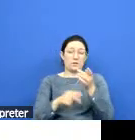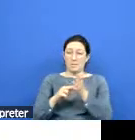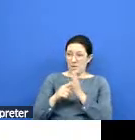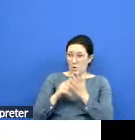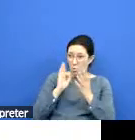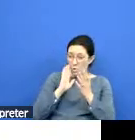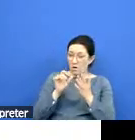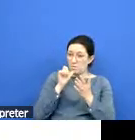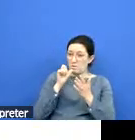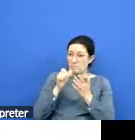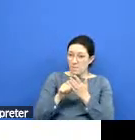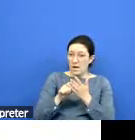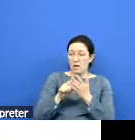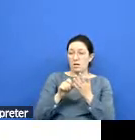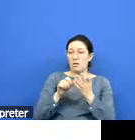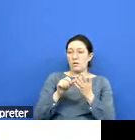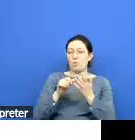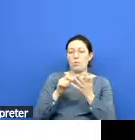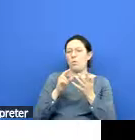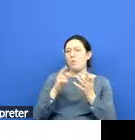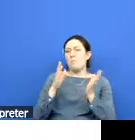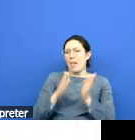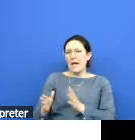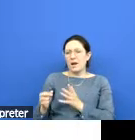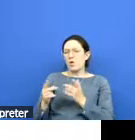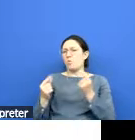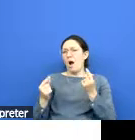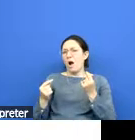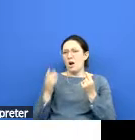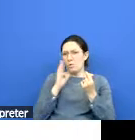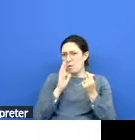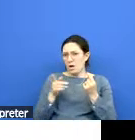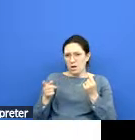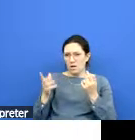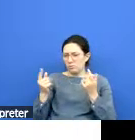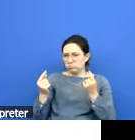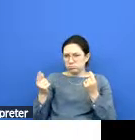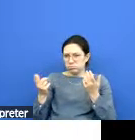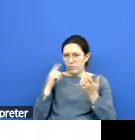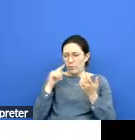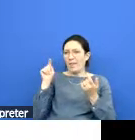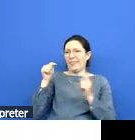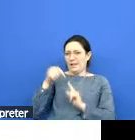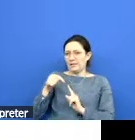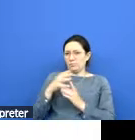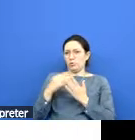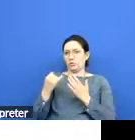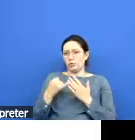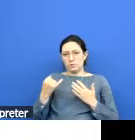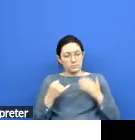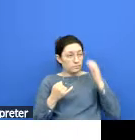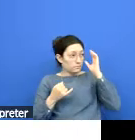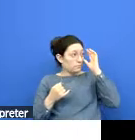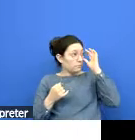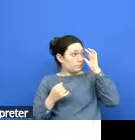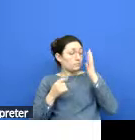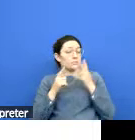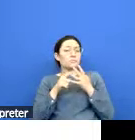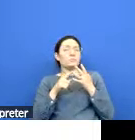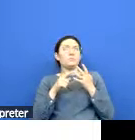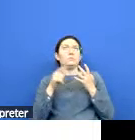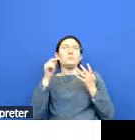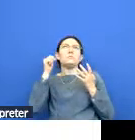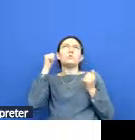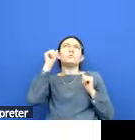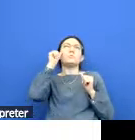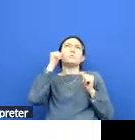gotta go through planning or when they actually? Oh, vote, yes, all that kind of stuff? I'm trying to remember if